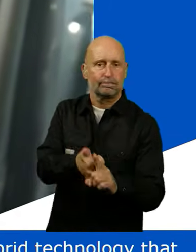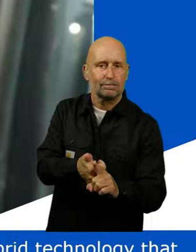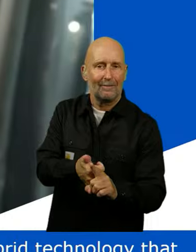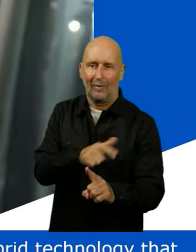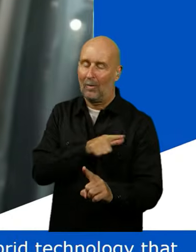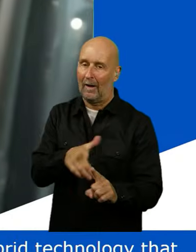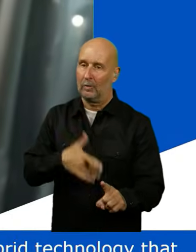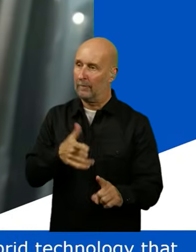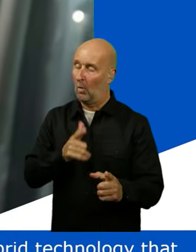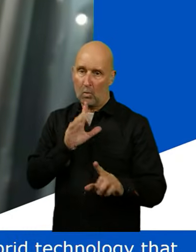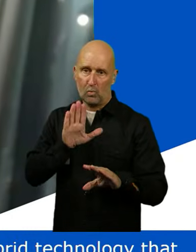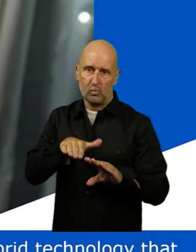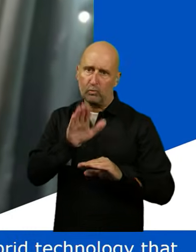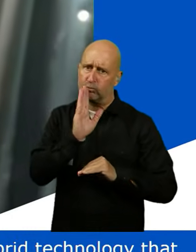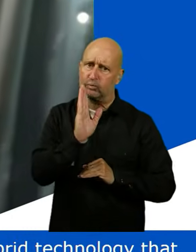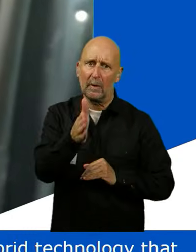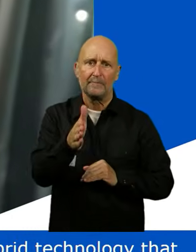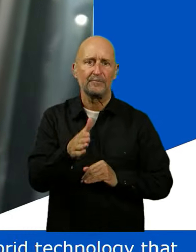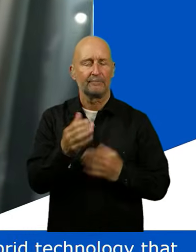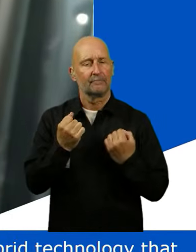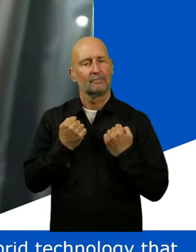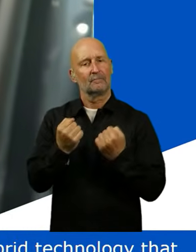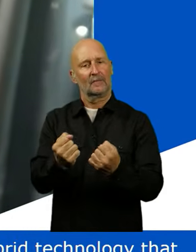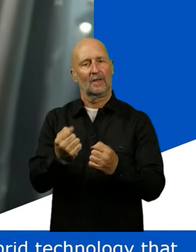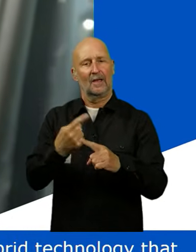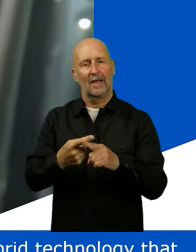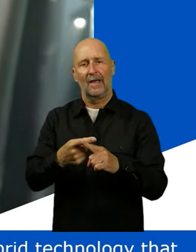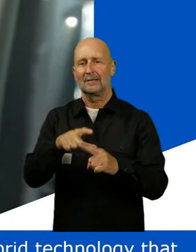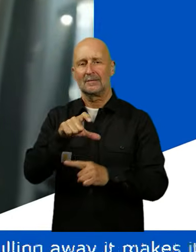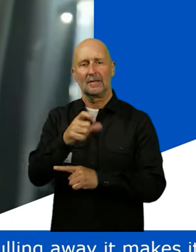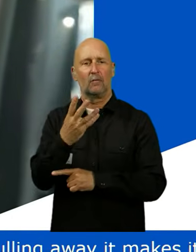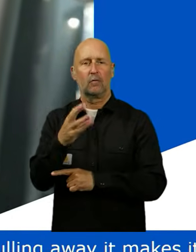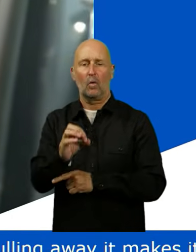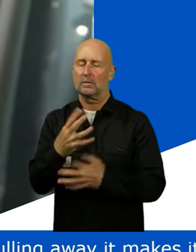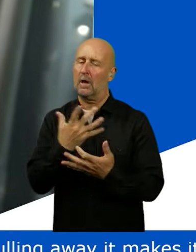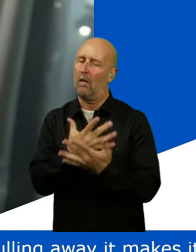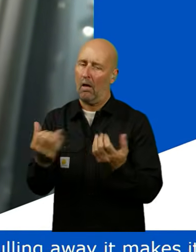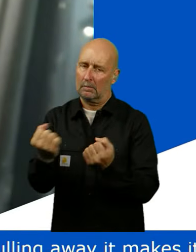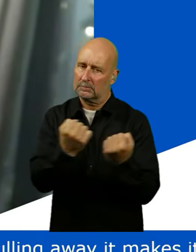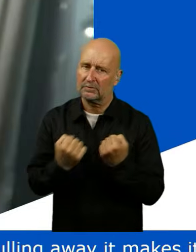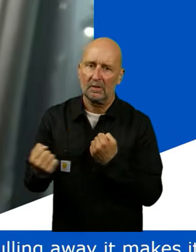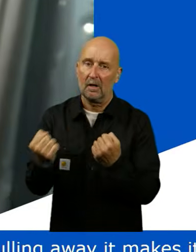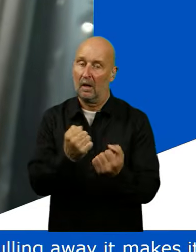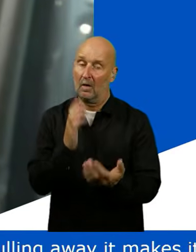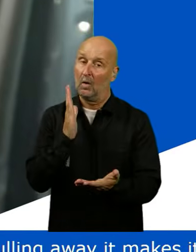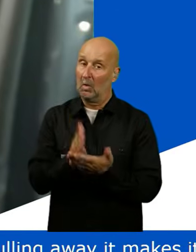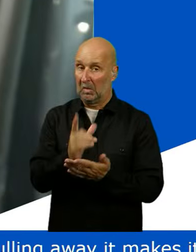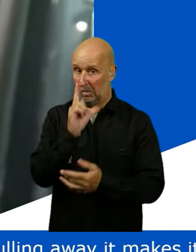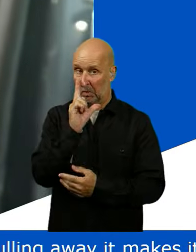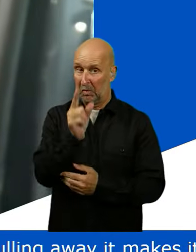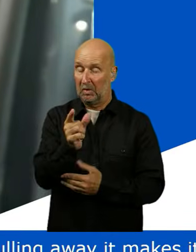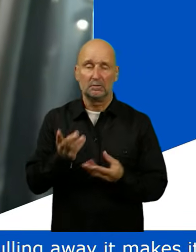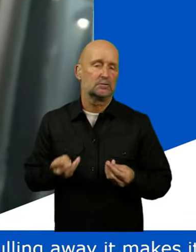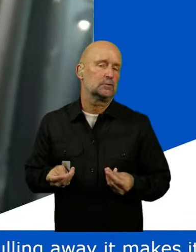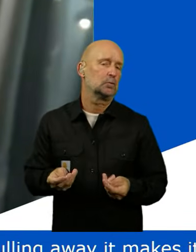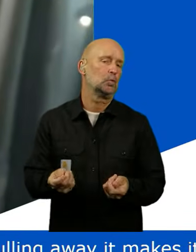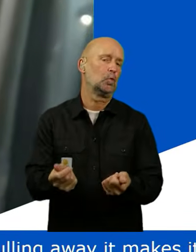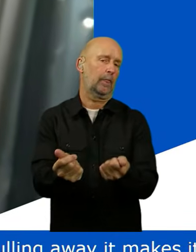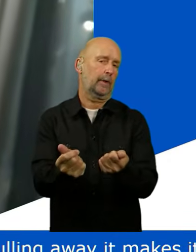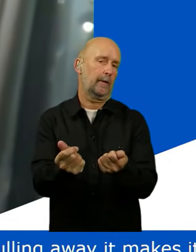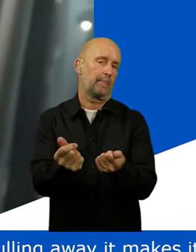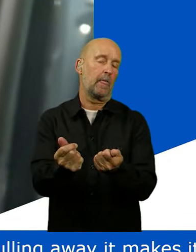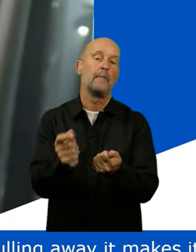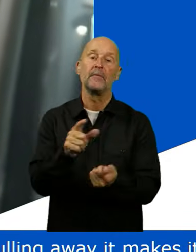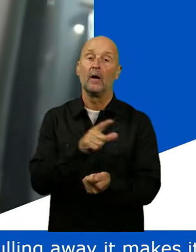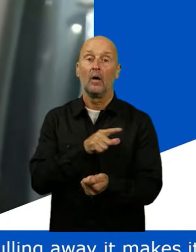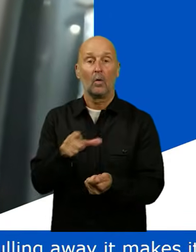really responsive out on the road. I've driven the XC40 extensively, and I can confirm that it is a really nice, smooth drive. And also with